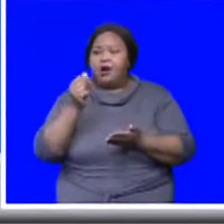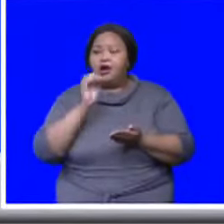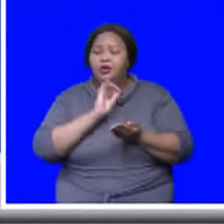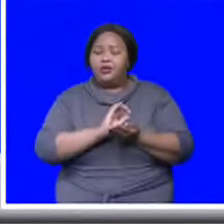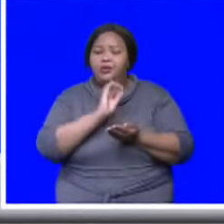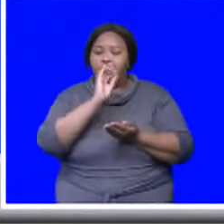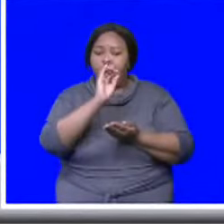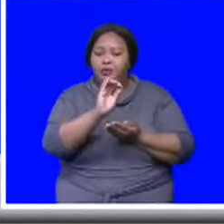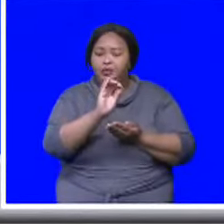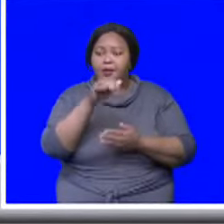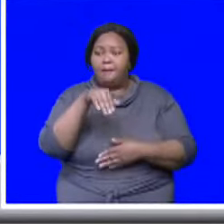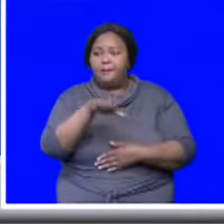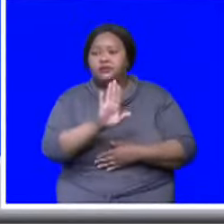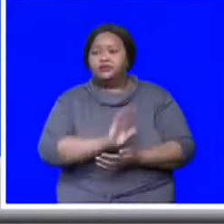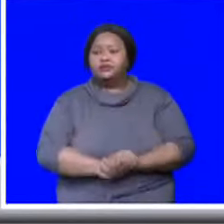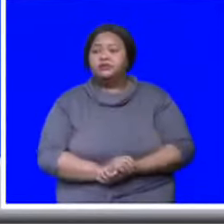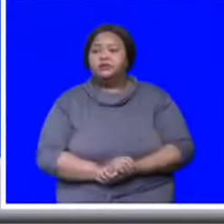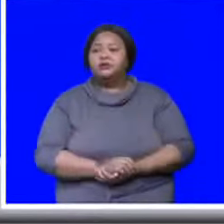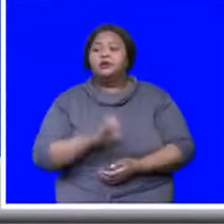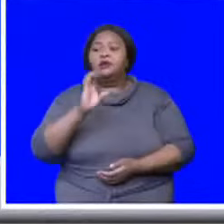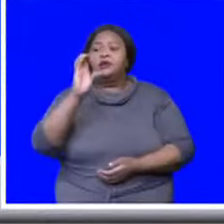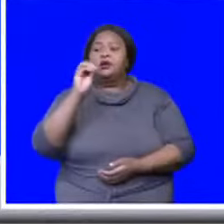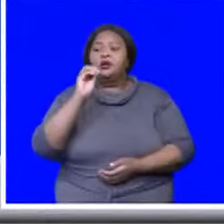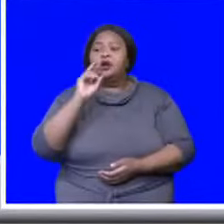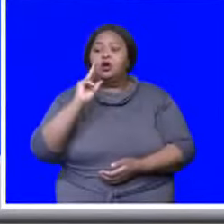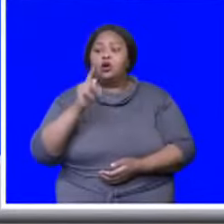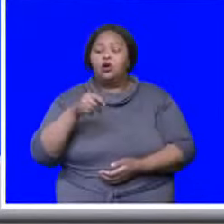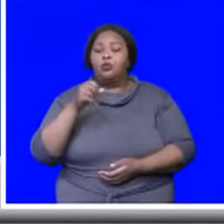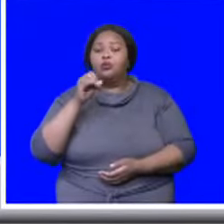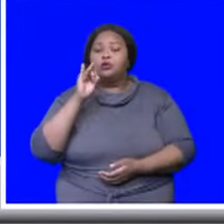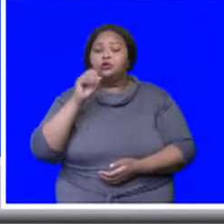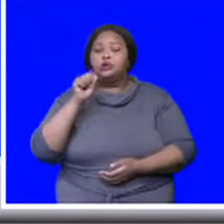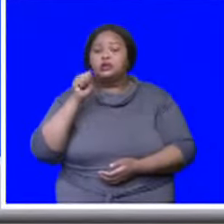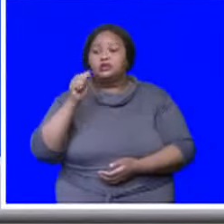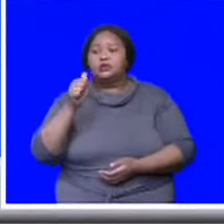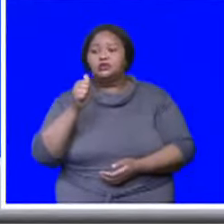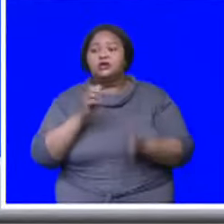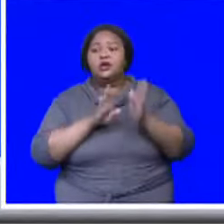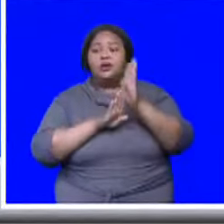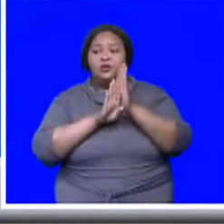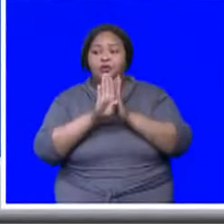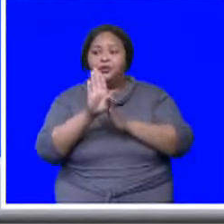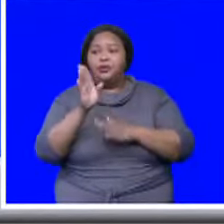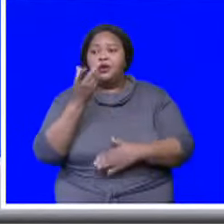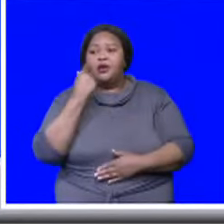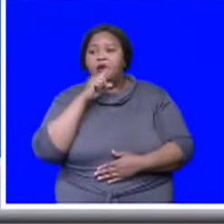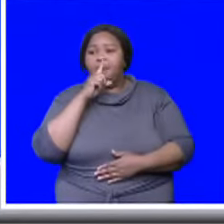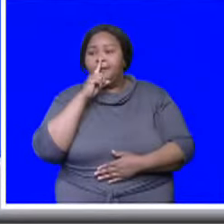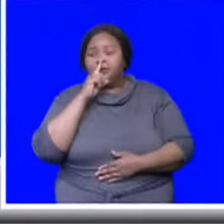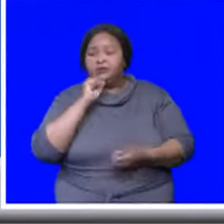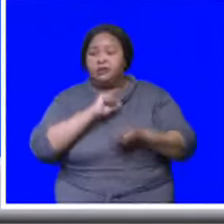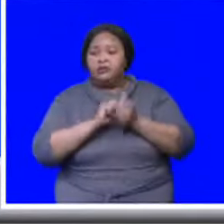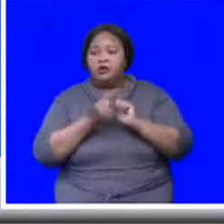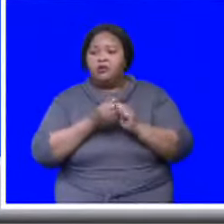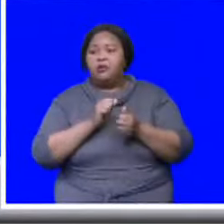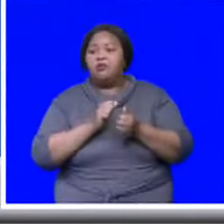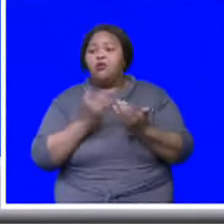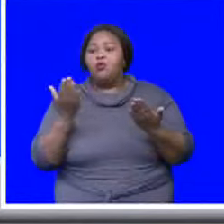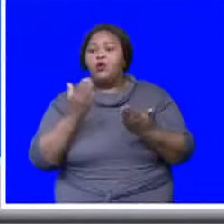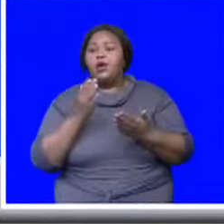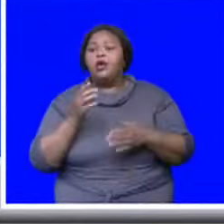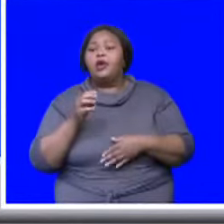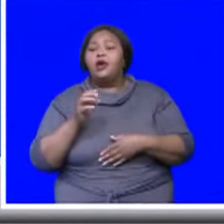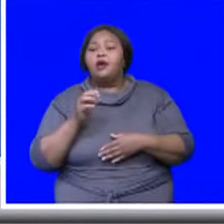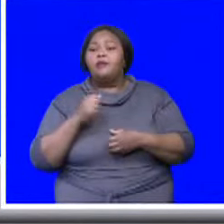progress at COP26, but we still have a mountain to climb over the next few days.